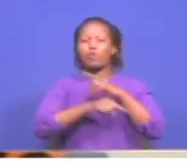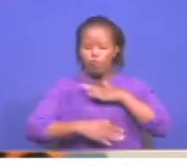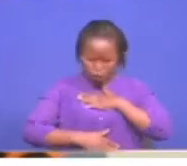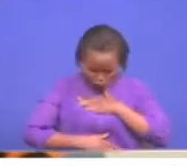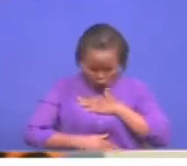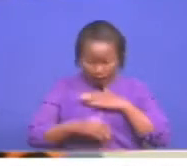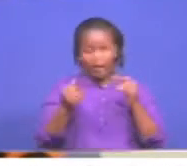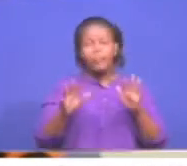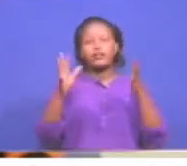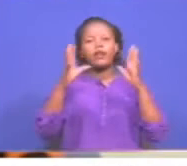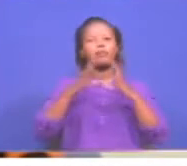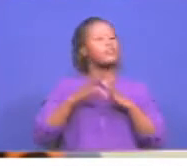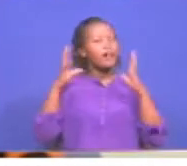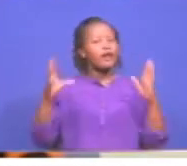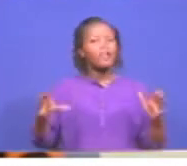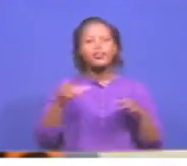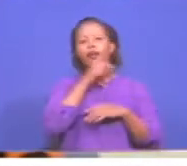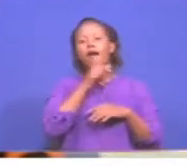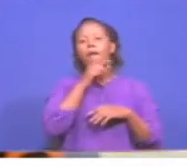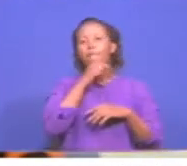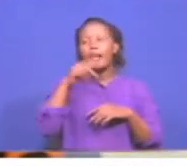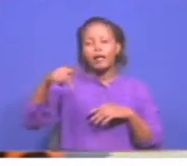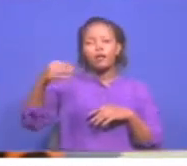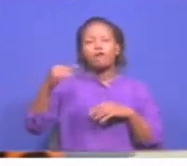honor and celebrate a great man today. PO, may you rest in eternal peace. Thank you.